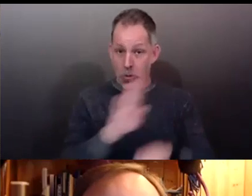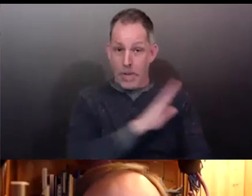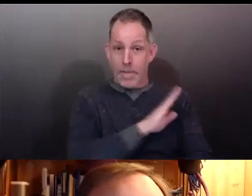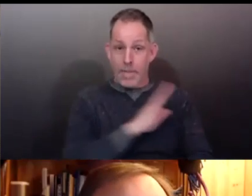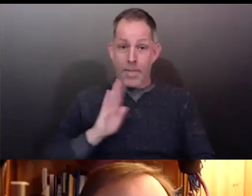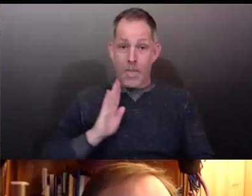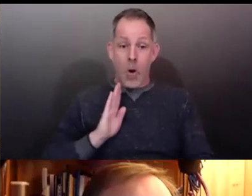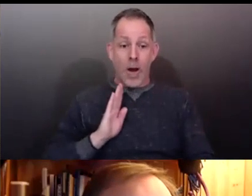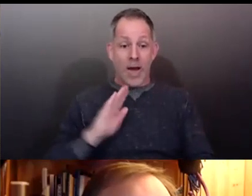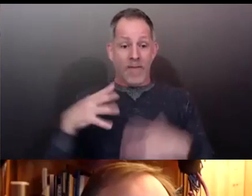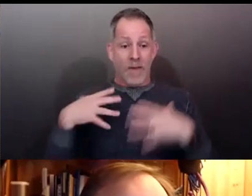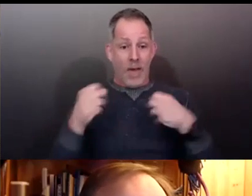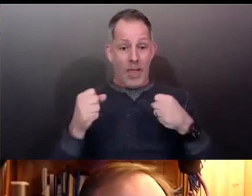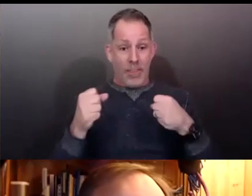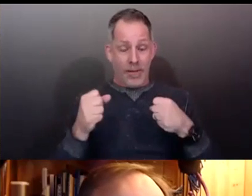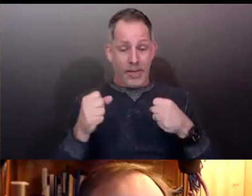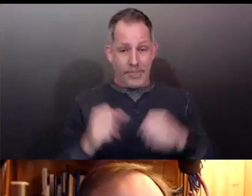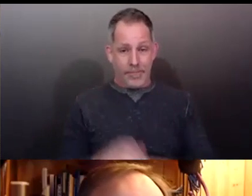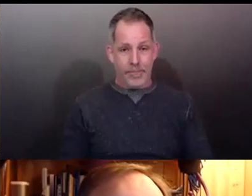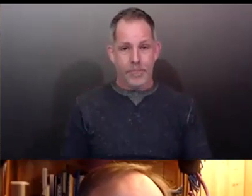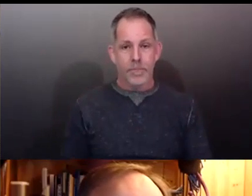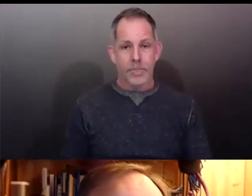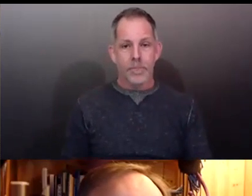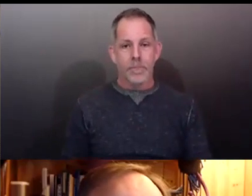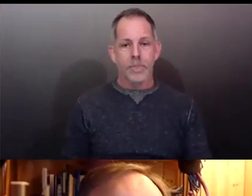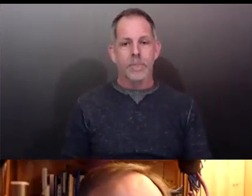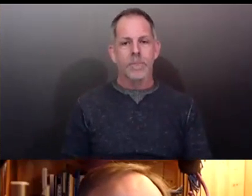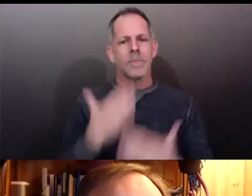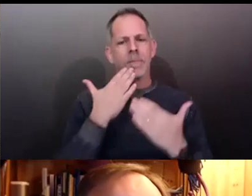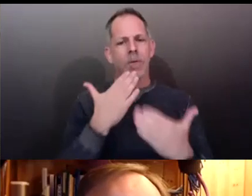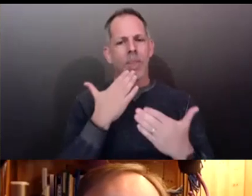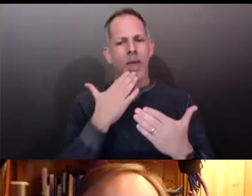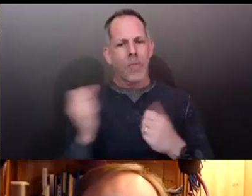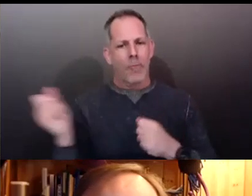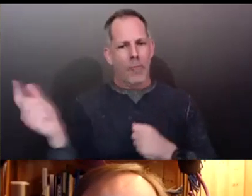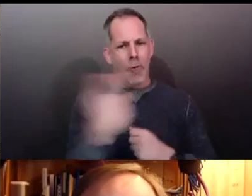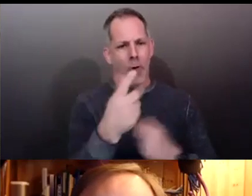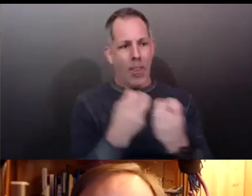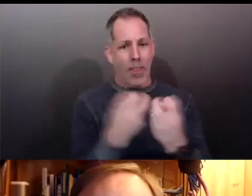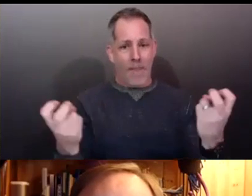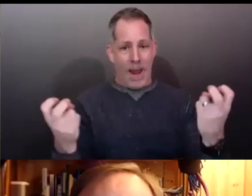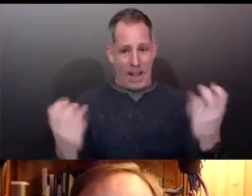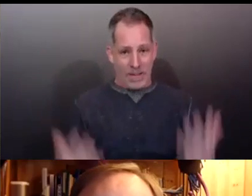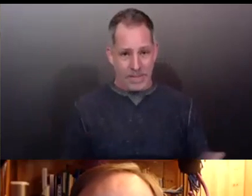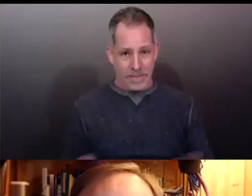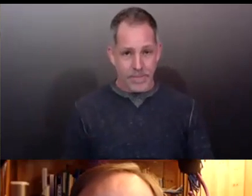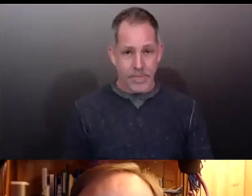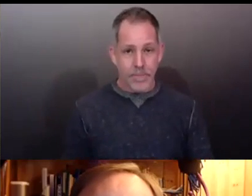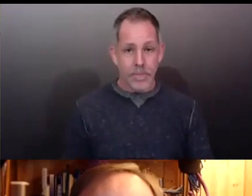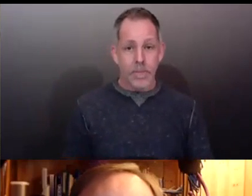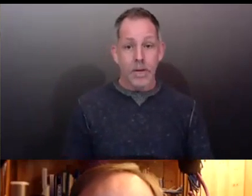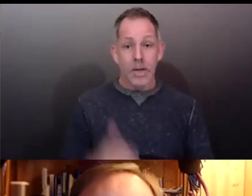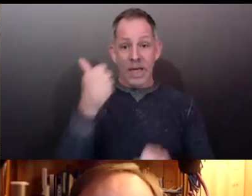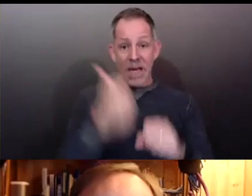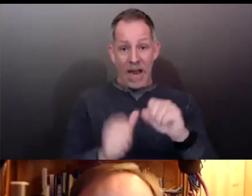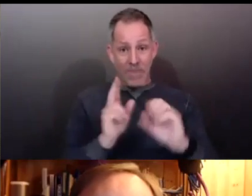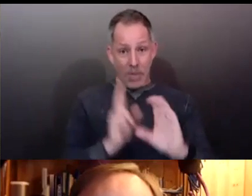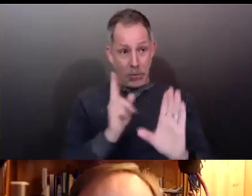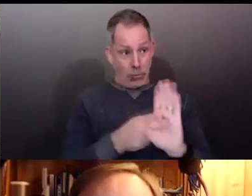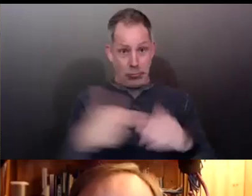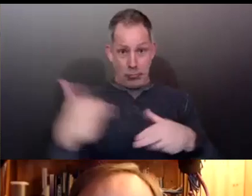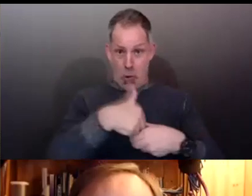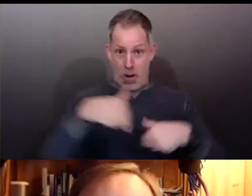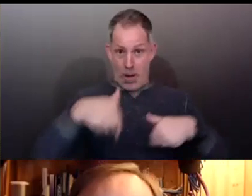I just want to thank all of our panelists and everybody that joined us this evening. As Heather mentioned, we will